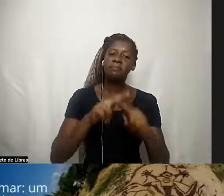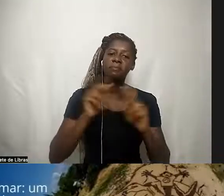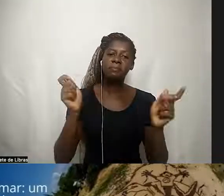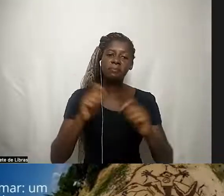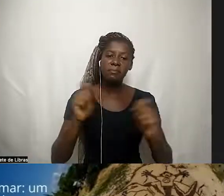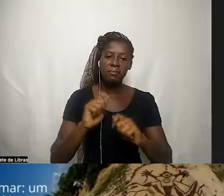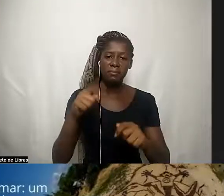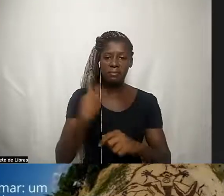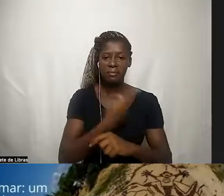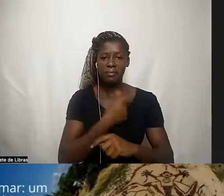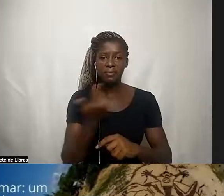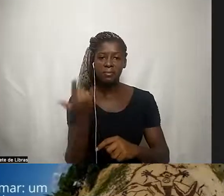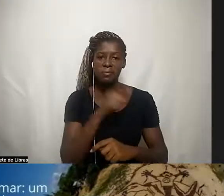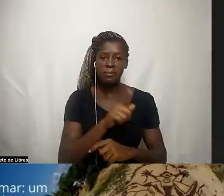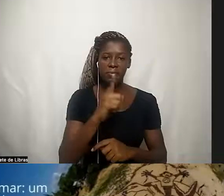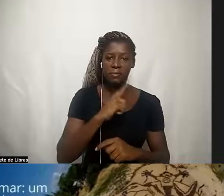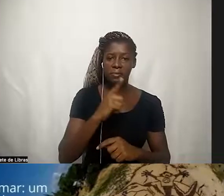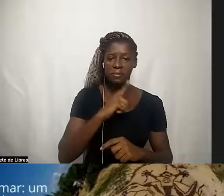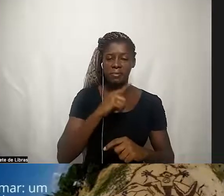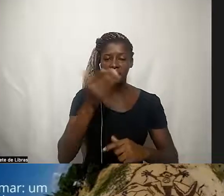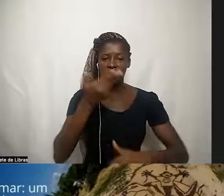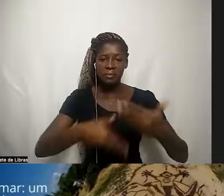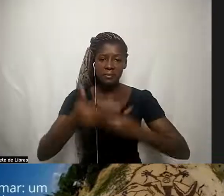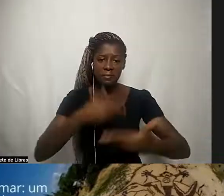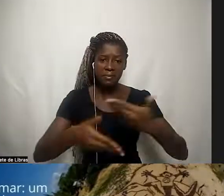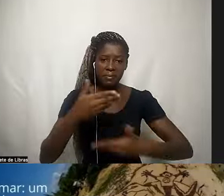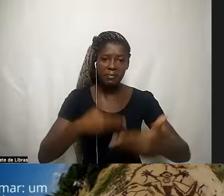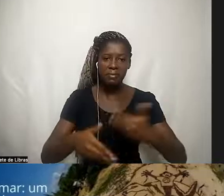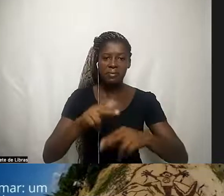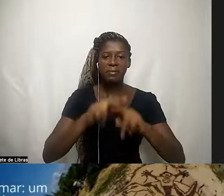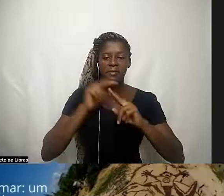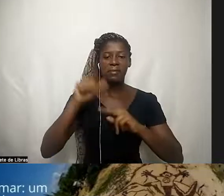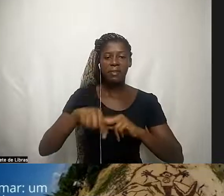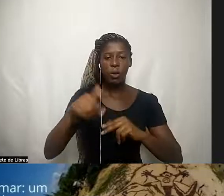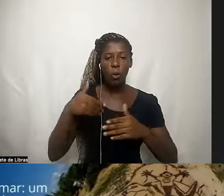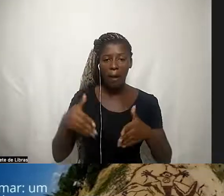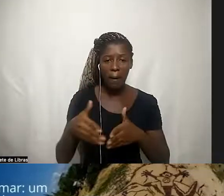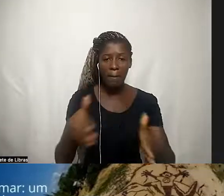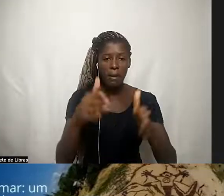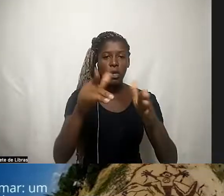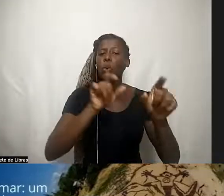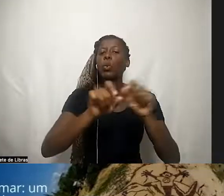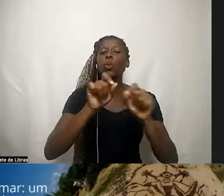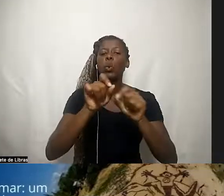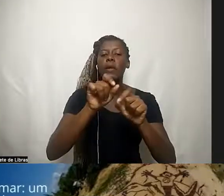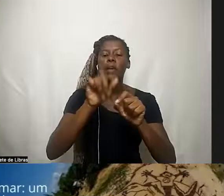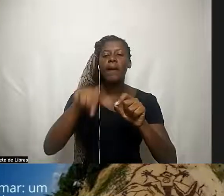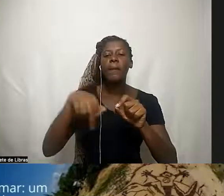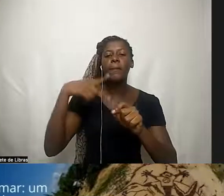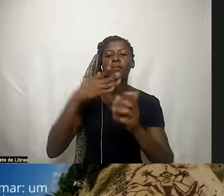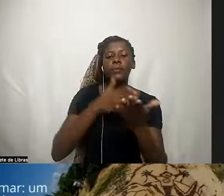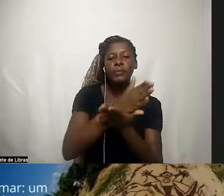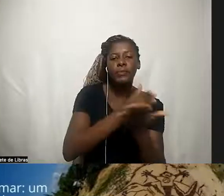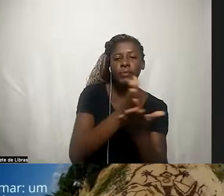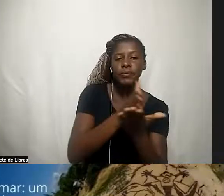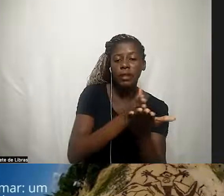So I hope we can contribute even more for conservation. And the axis that I'll discuss is public policy, which sometimes is not